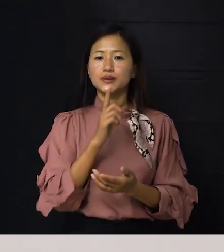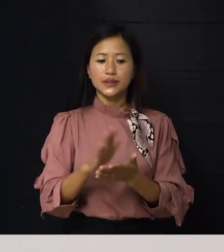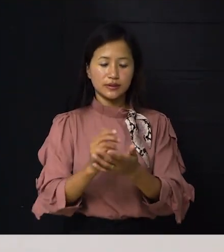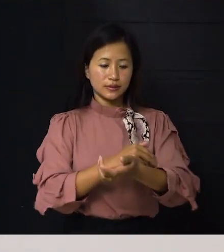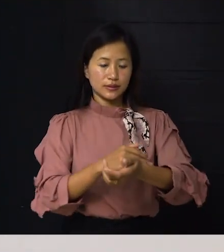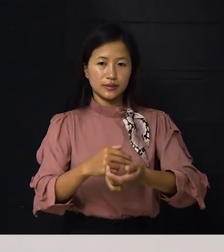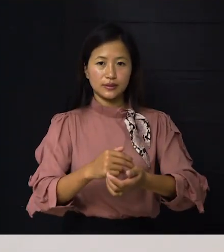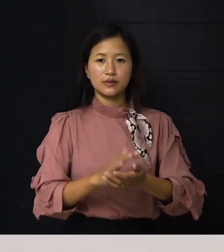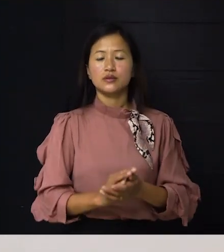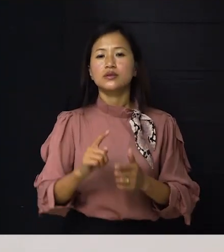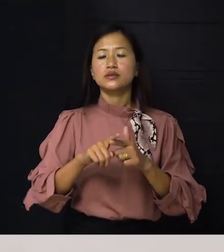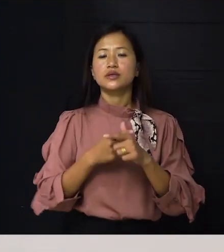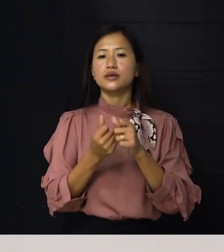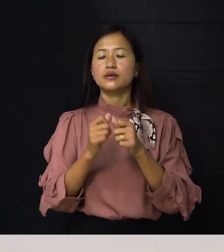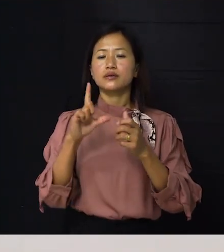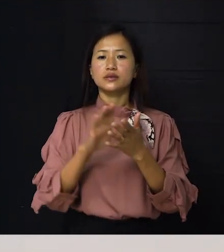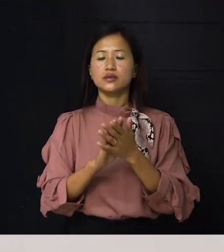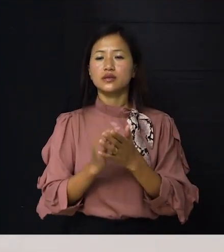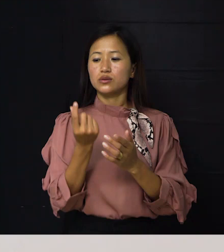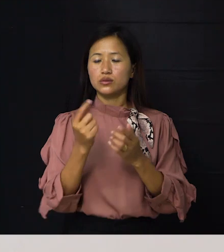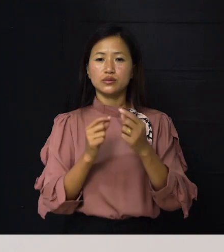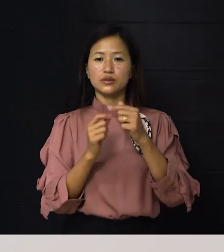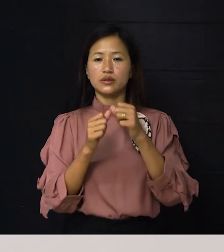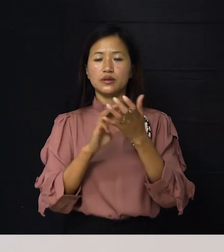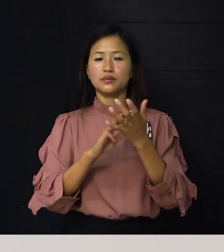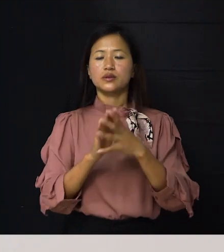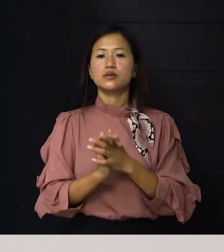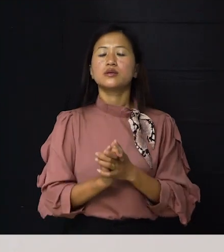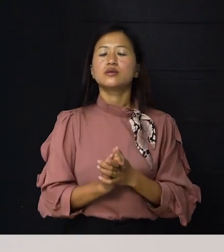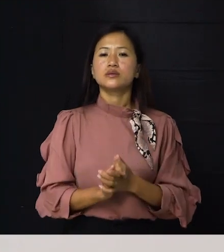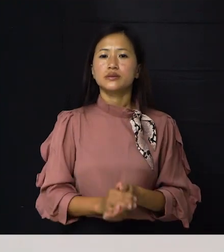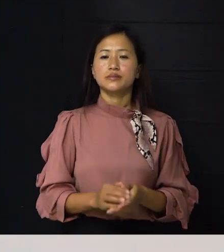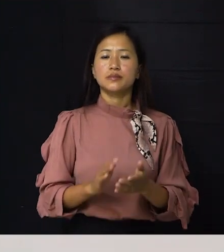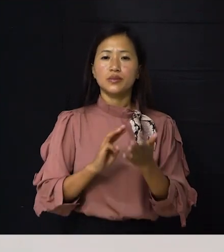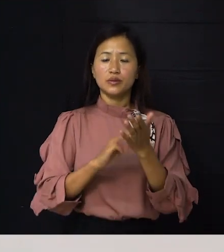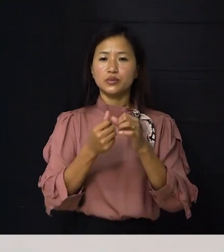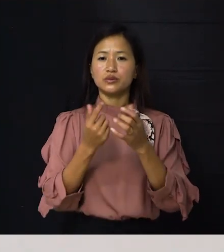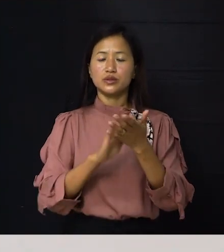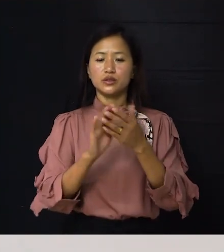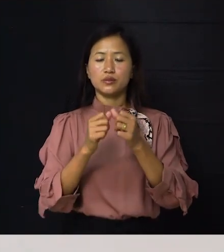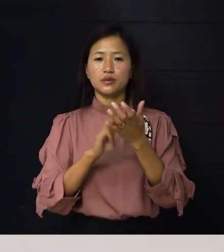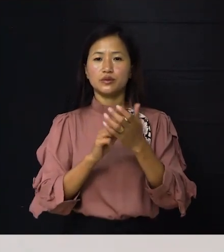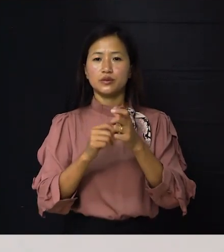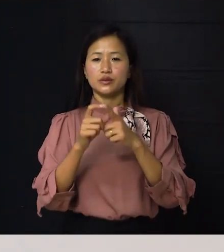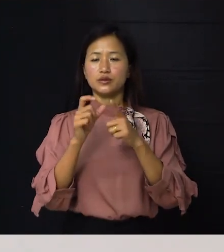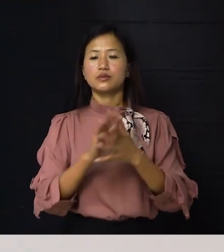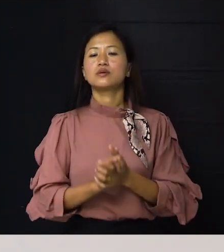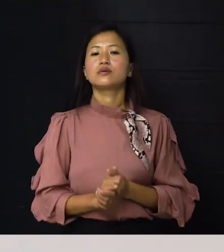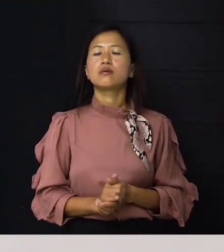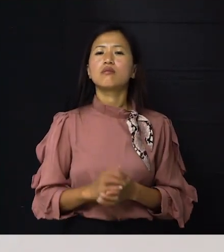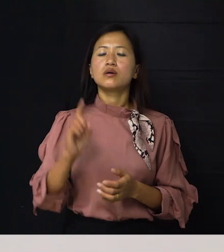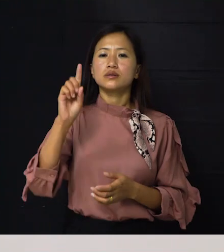was Jalal Uddin Muhammad. However, he was popularly known as Akbar. And Akbar was only